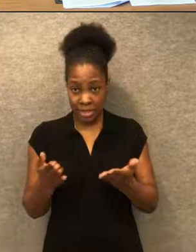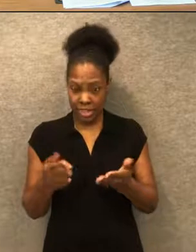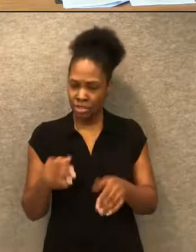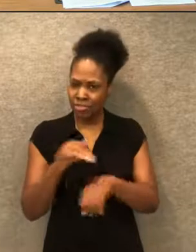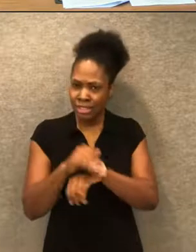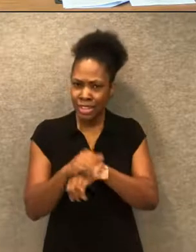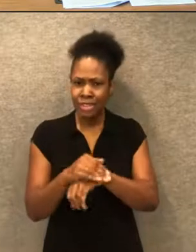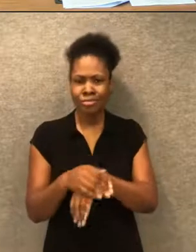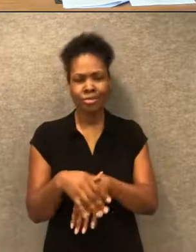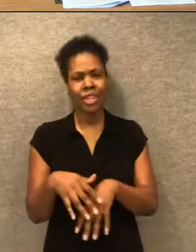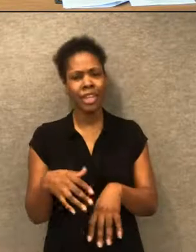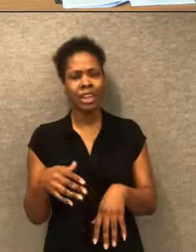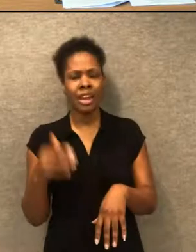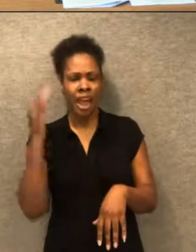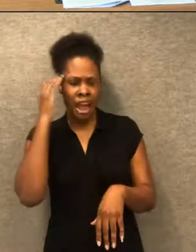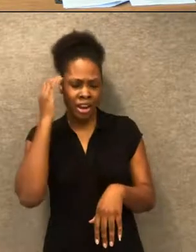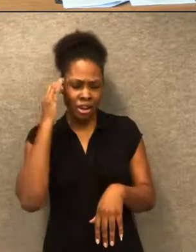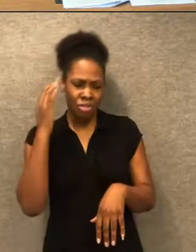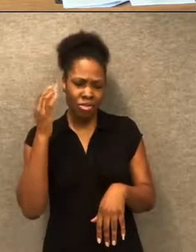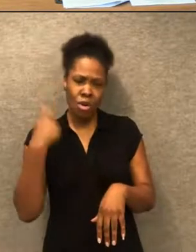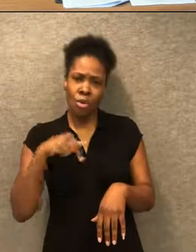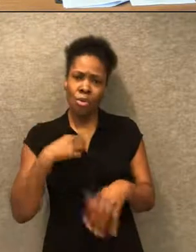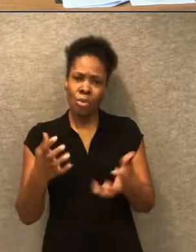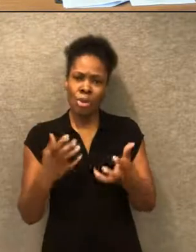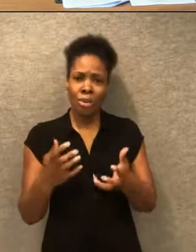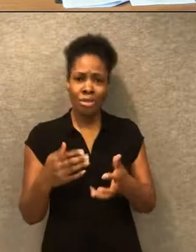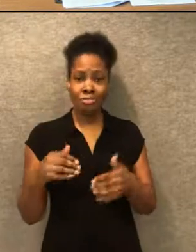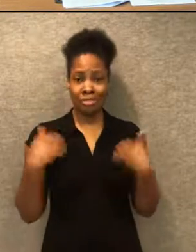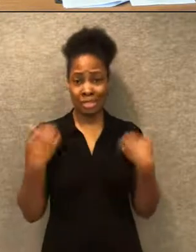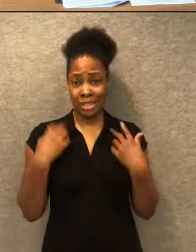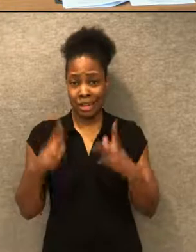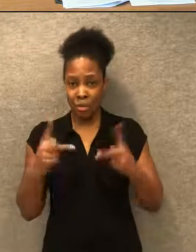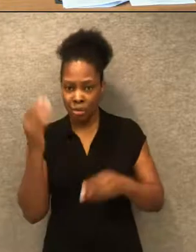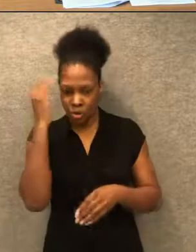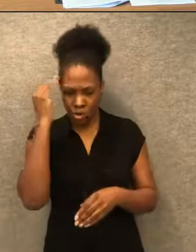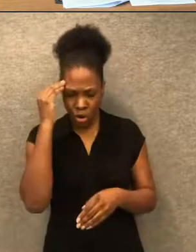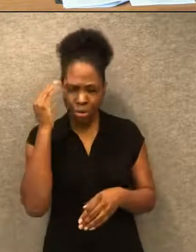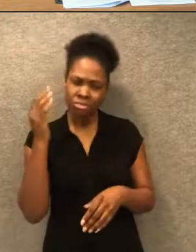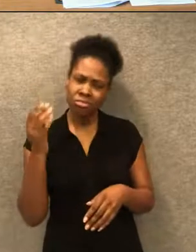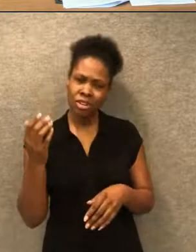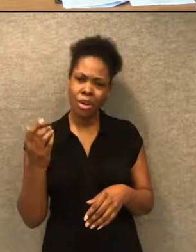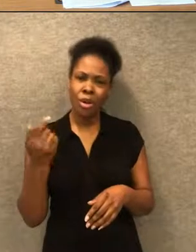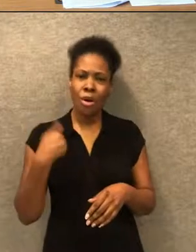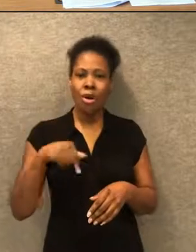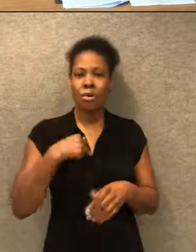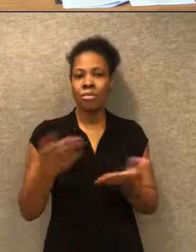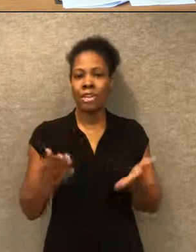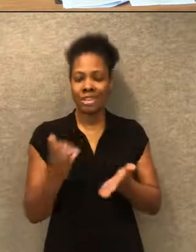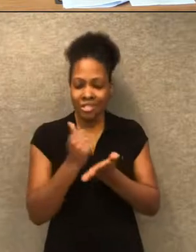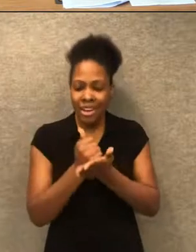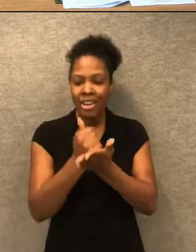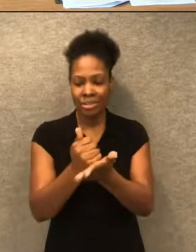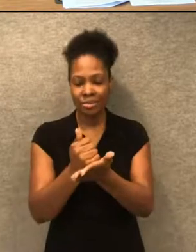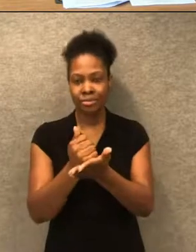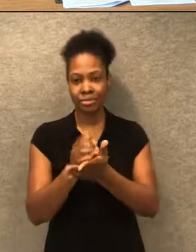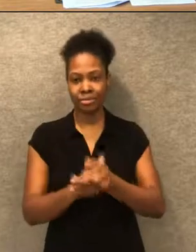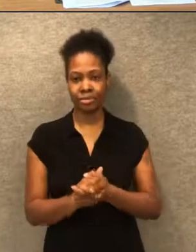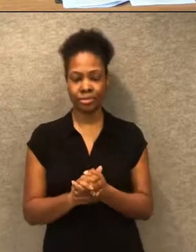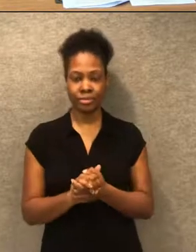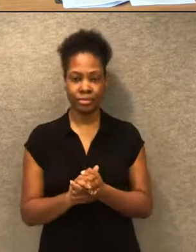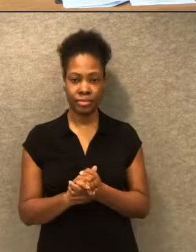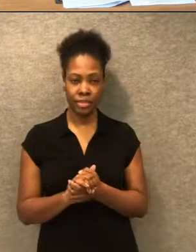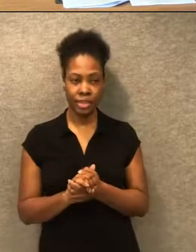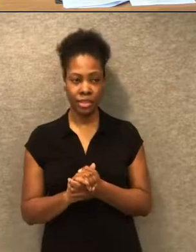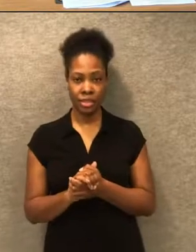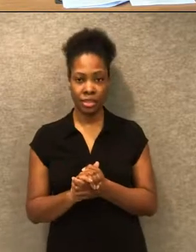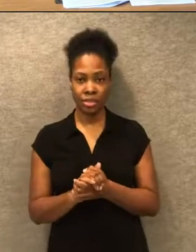to know that probably what they're going through is a normal thing, but she's the teacher and she's the expert, so I'm gonna let her get into that. So let me just